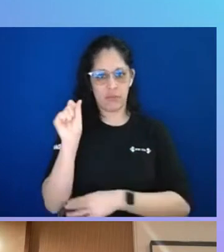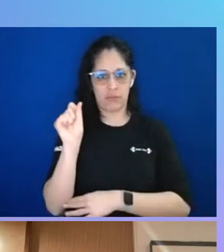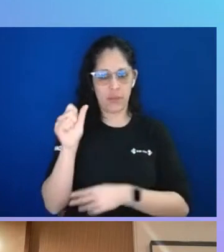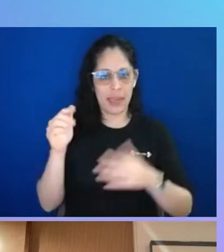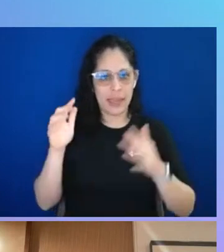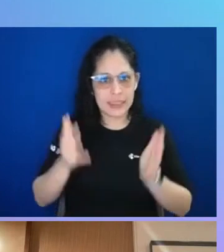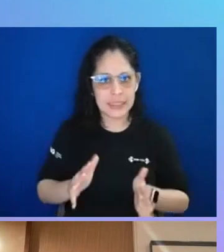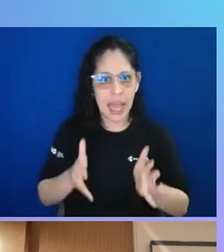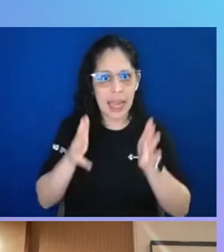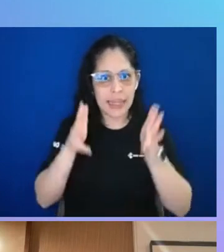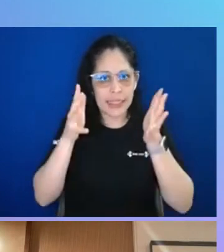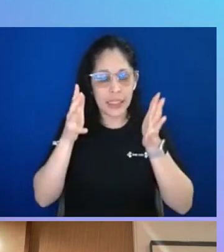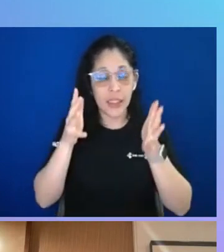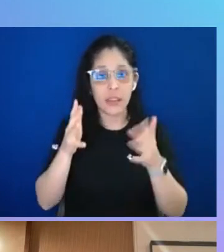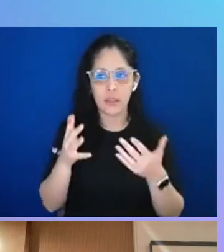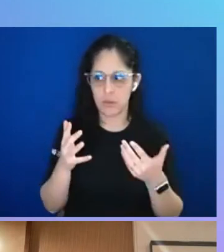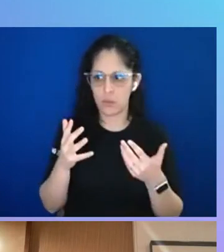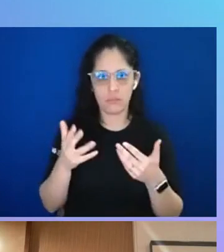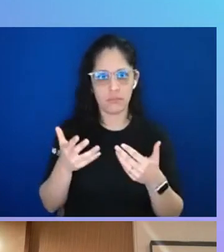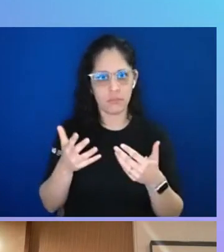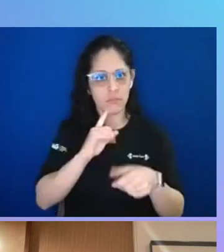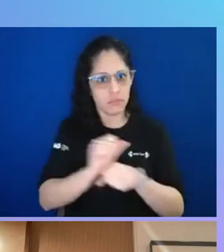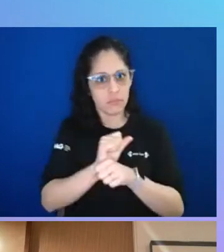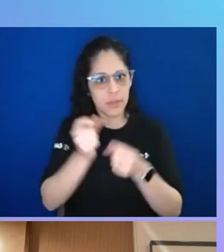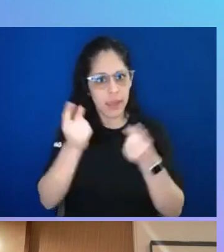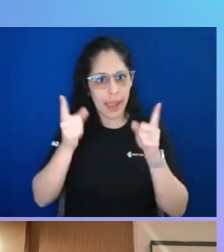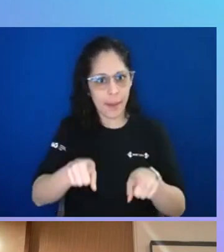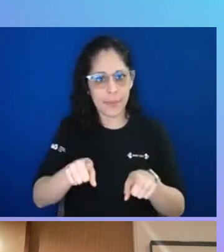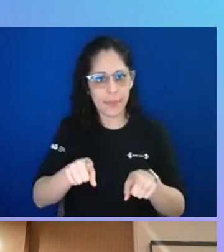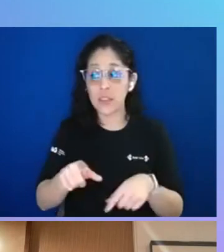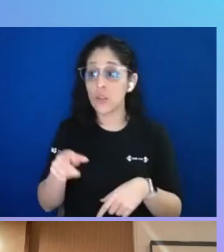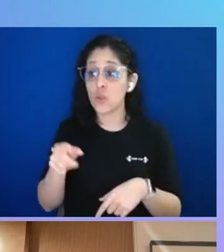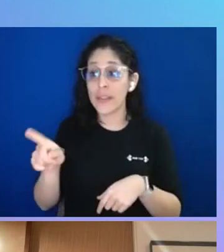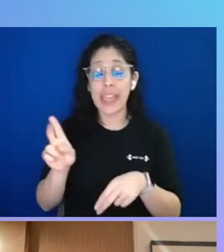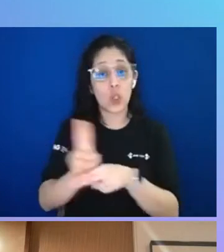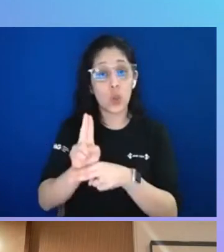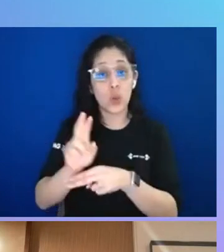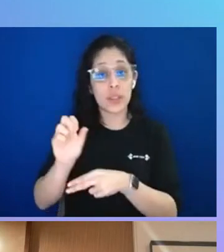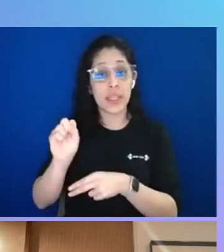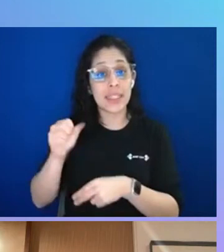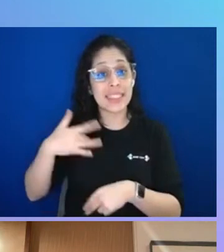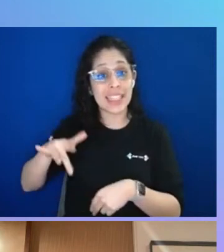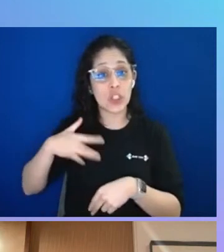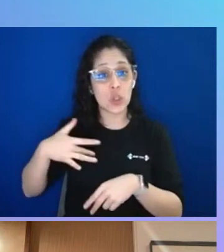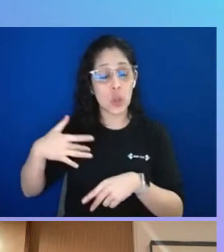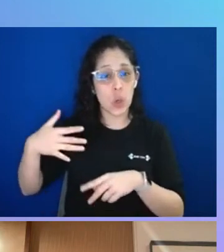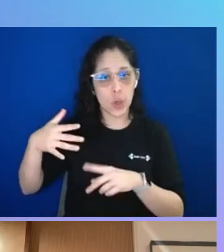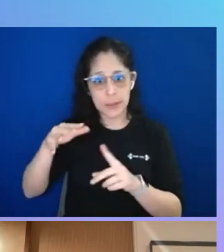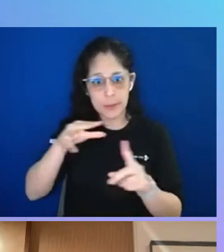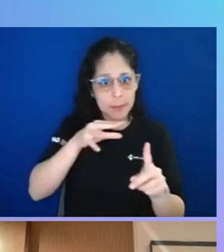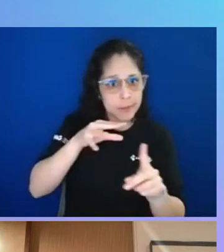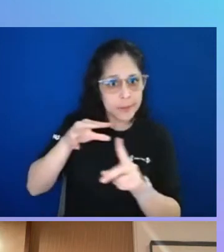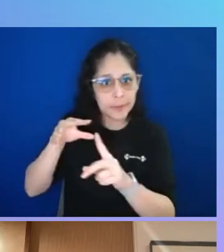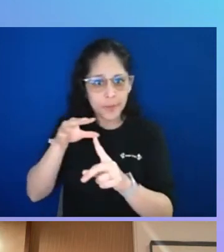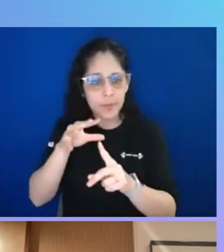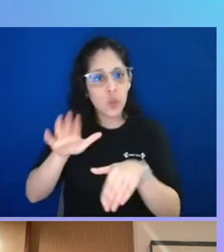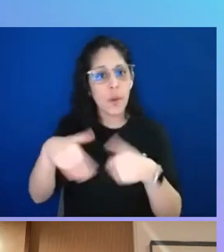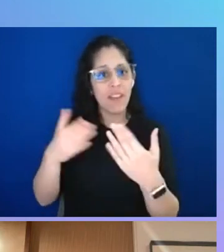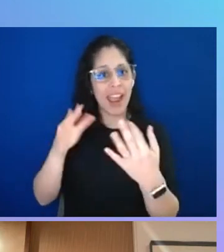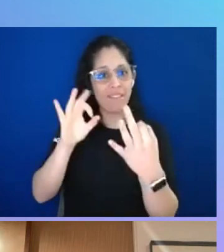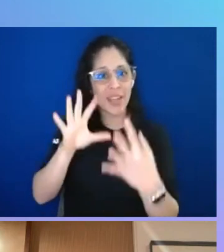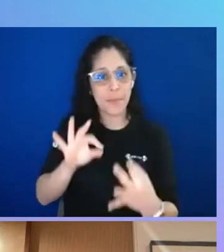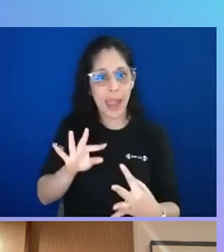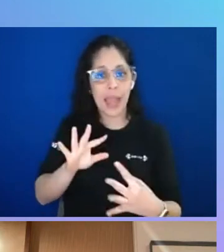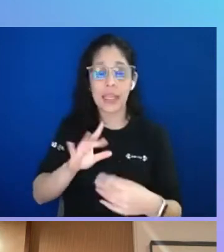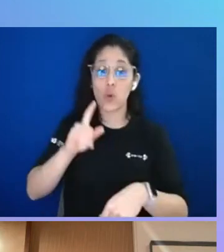to analyze rowing form feedback in real time. It aims to help rowers improve their